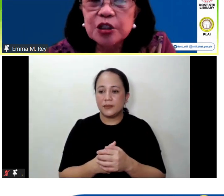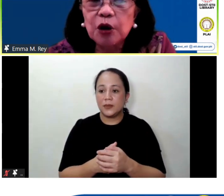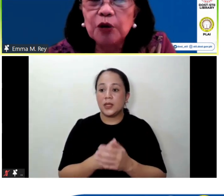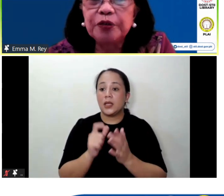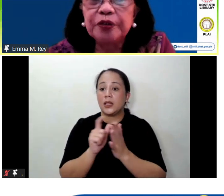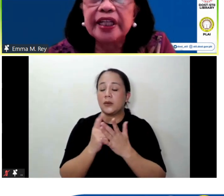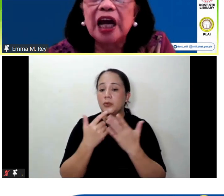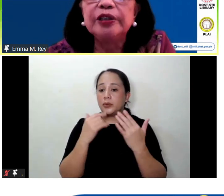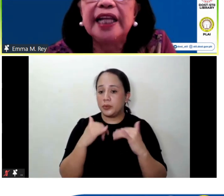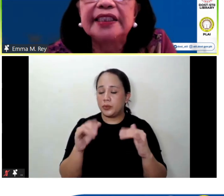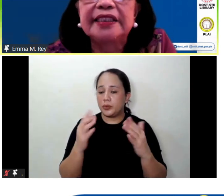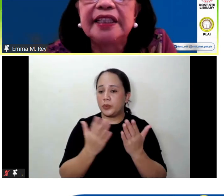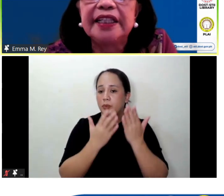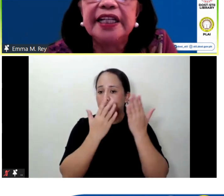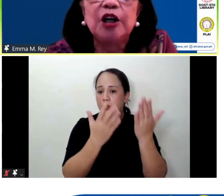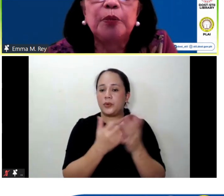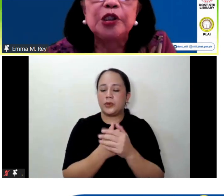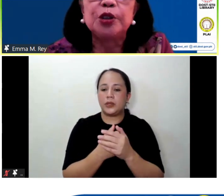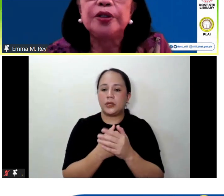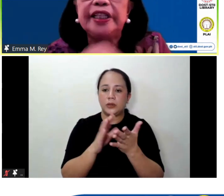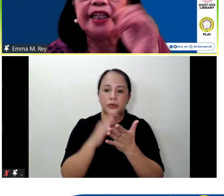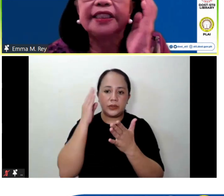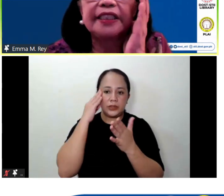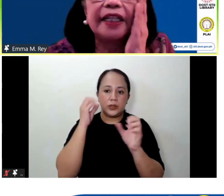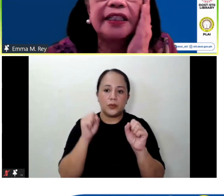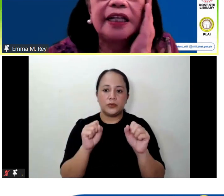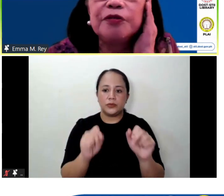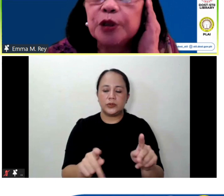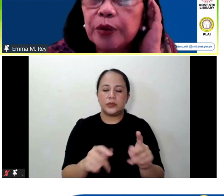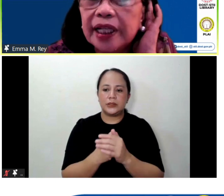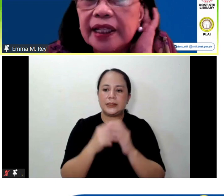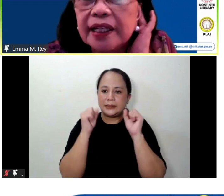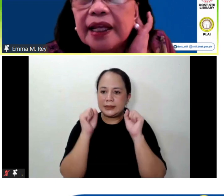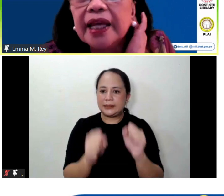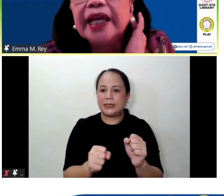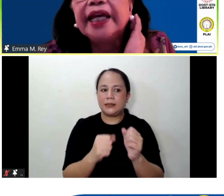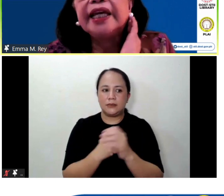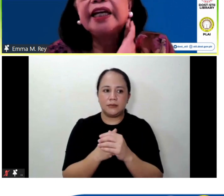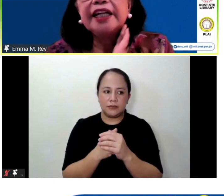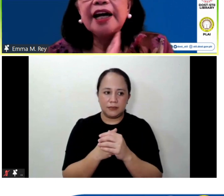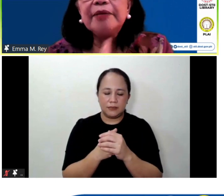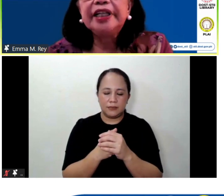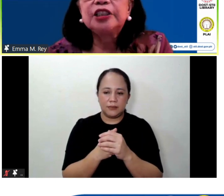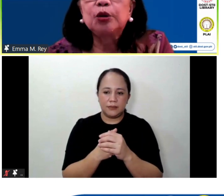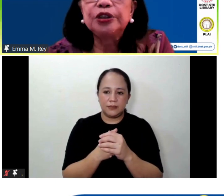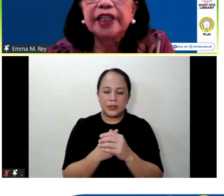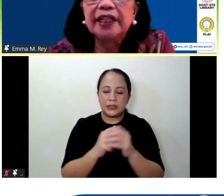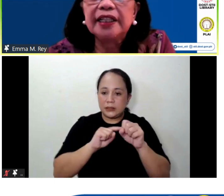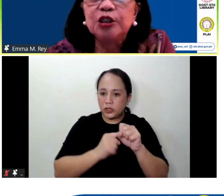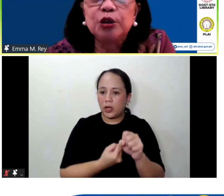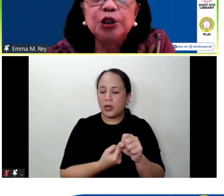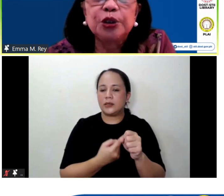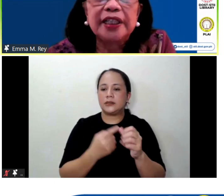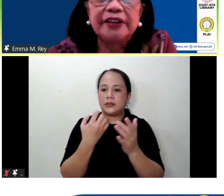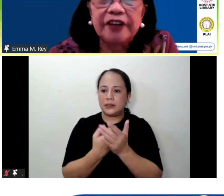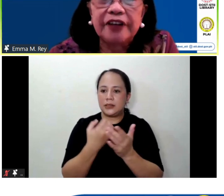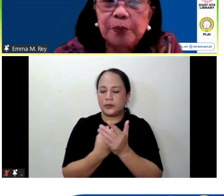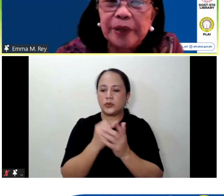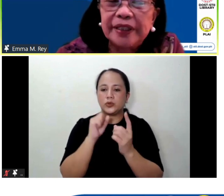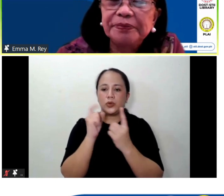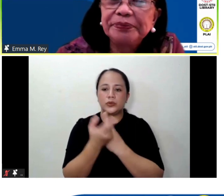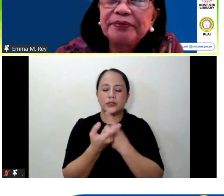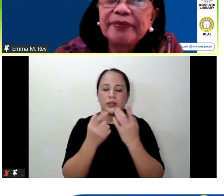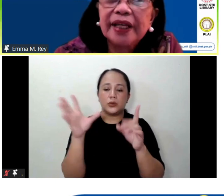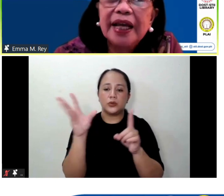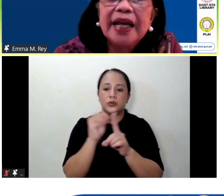Libraries offer countless learning opportunities that can fuel economic, social, and cultural